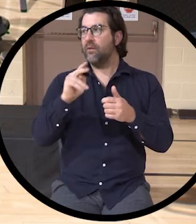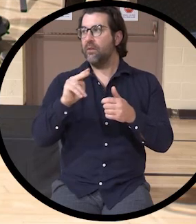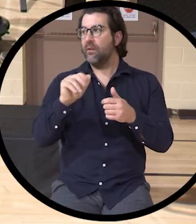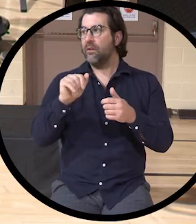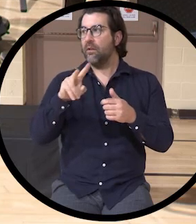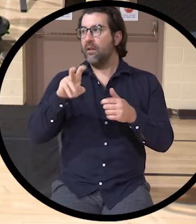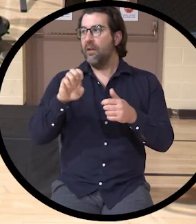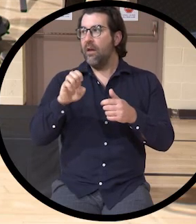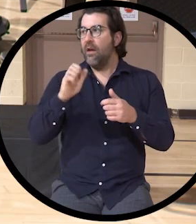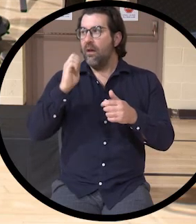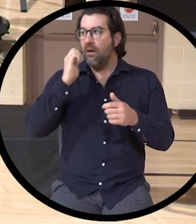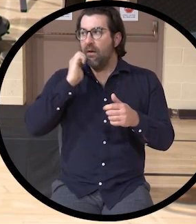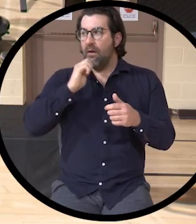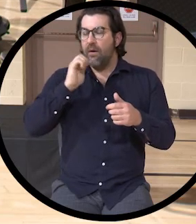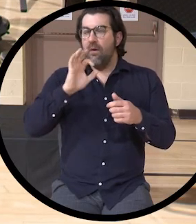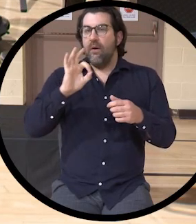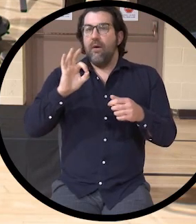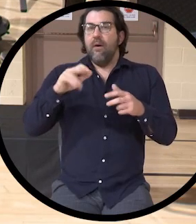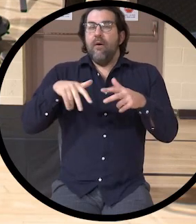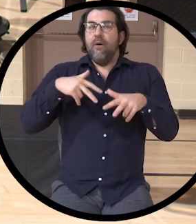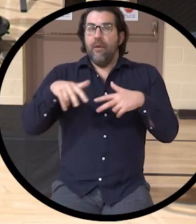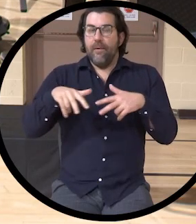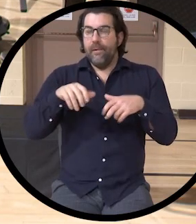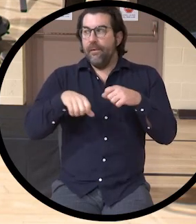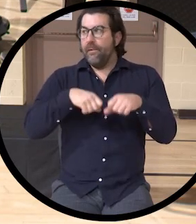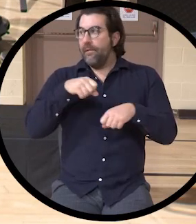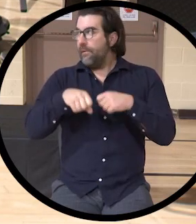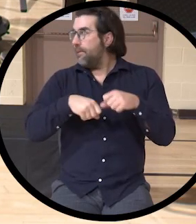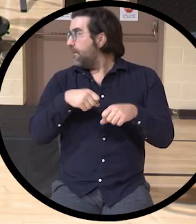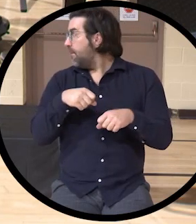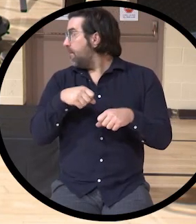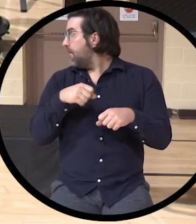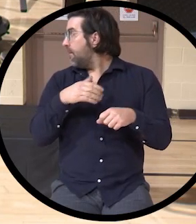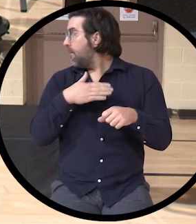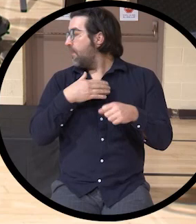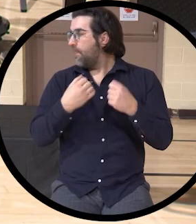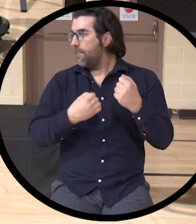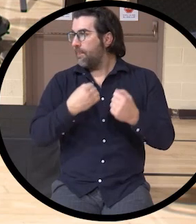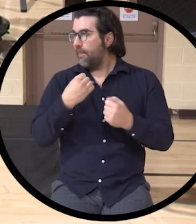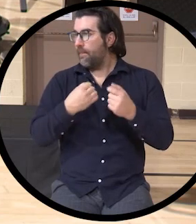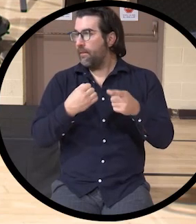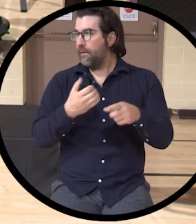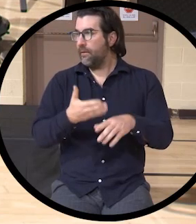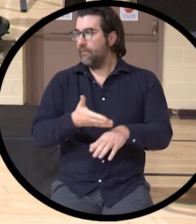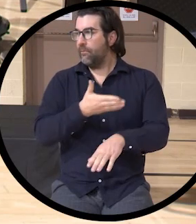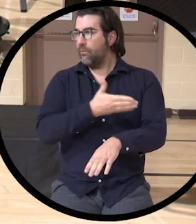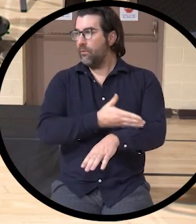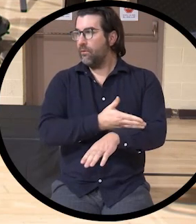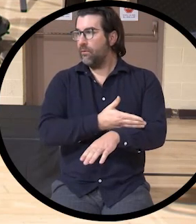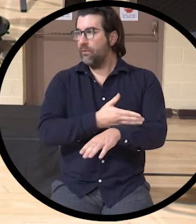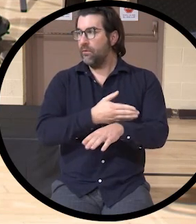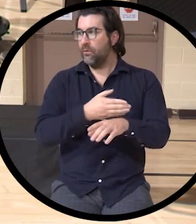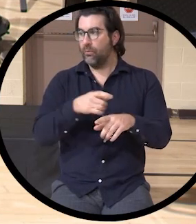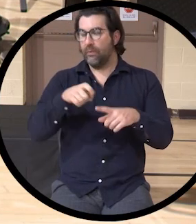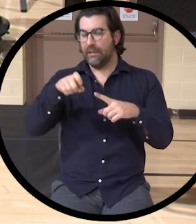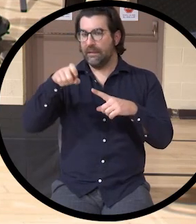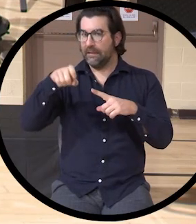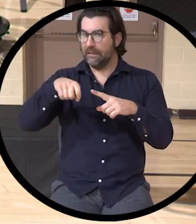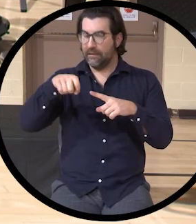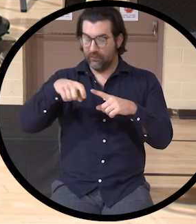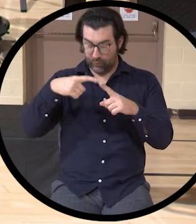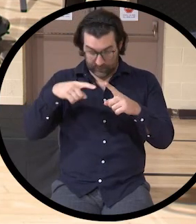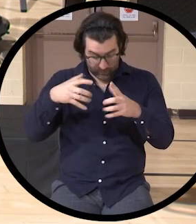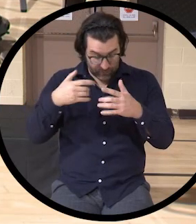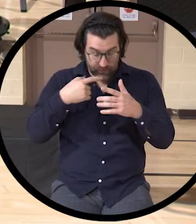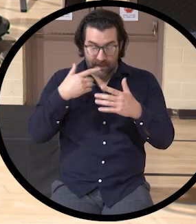day by on foot, on bike, in my car. These improvements are so needed, and I just want to say